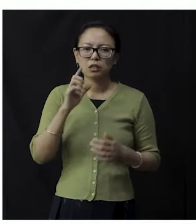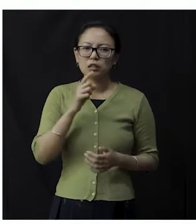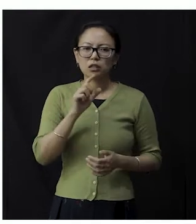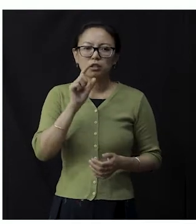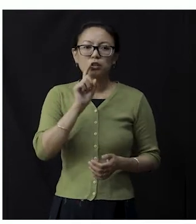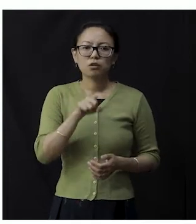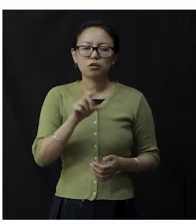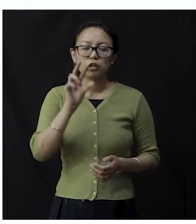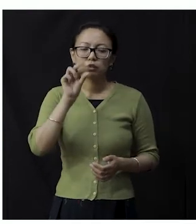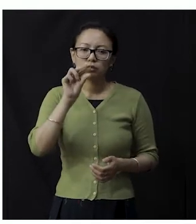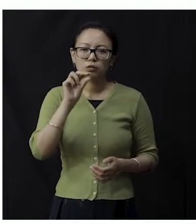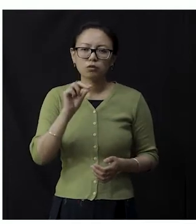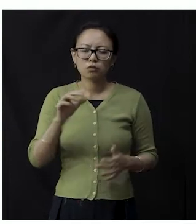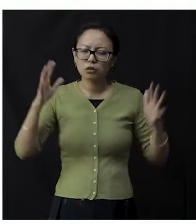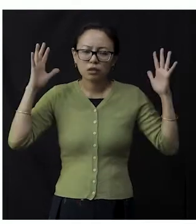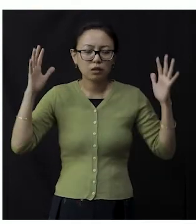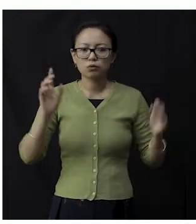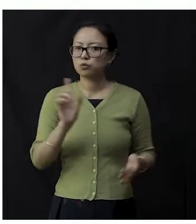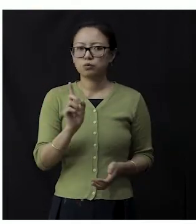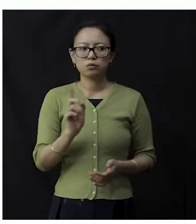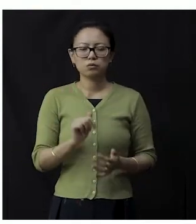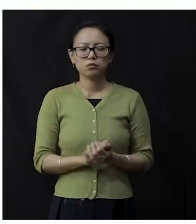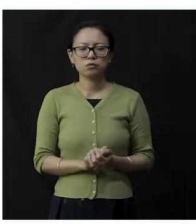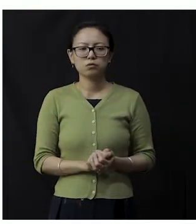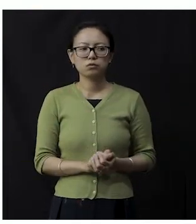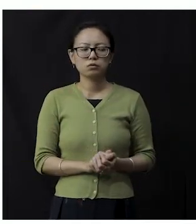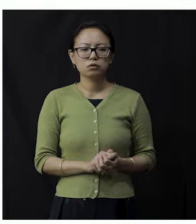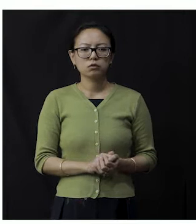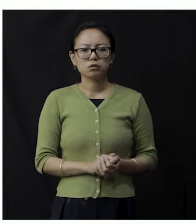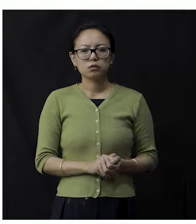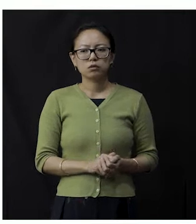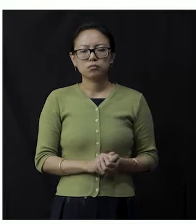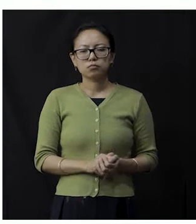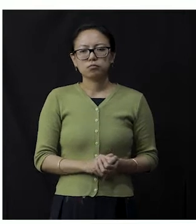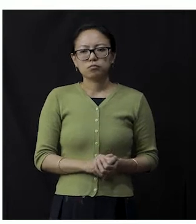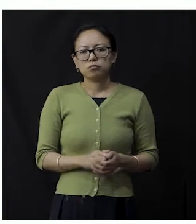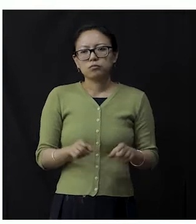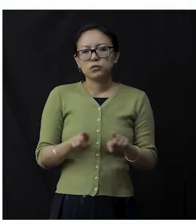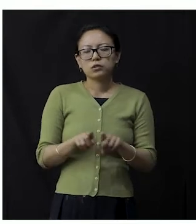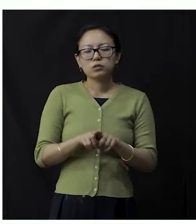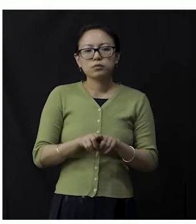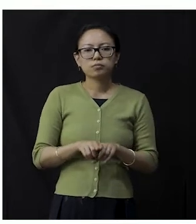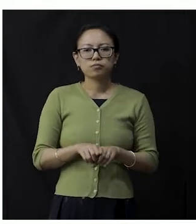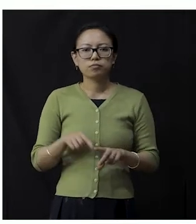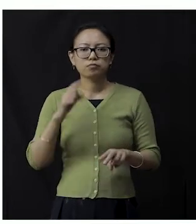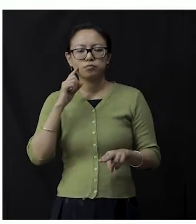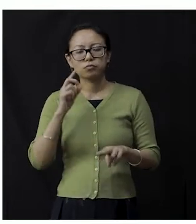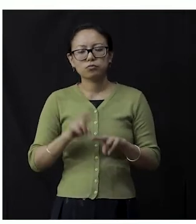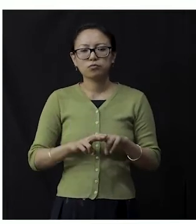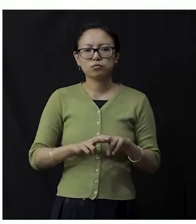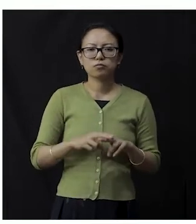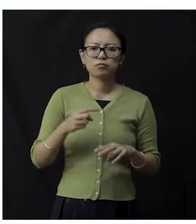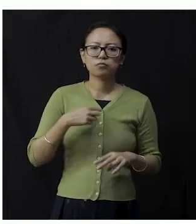bad manners. So remember, if I had entered your class and I would have not said good morning and made a grumpy